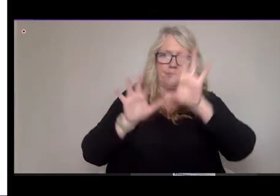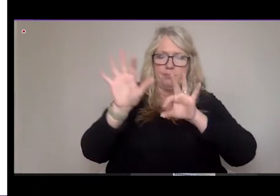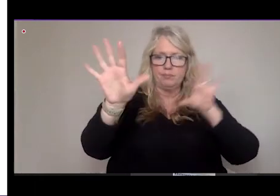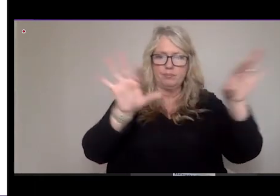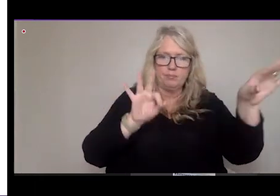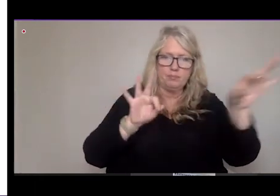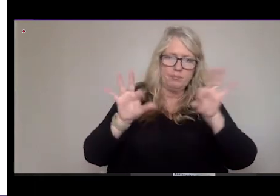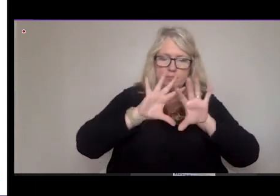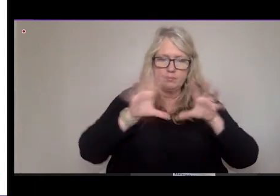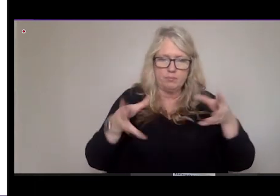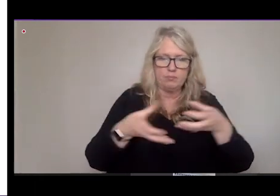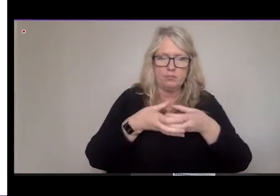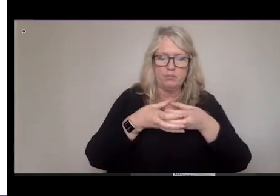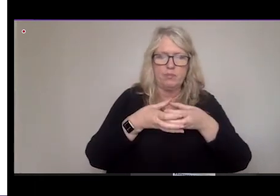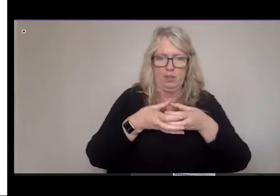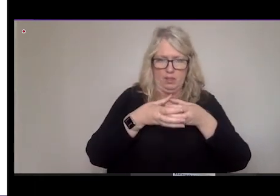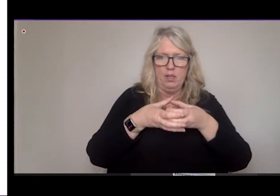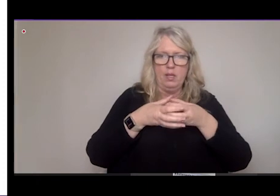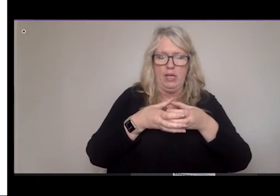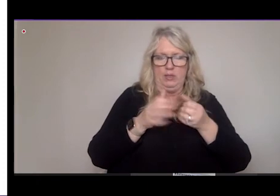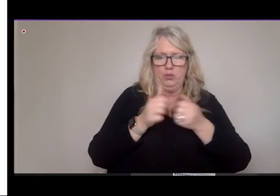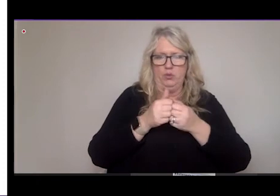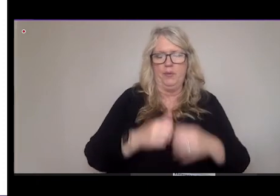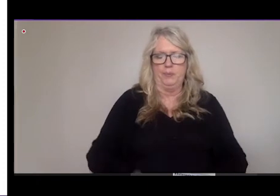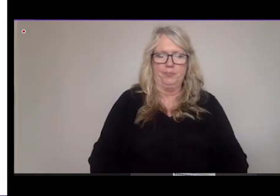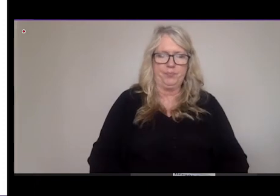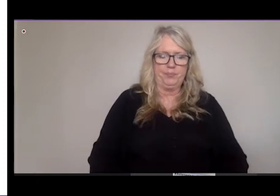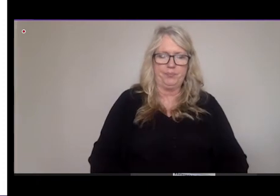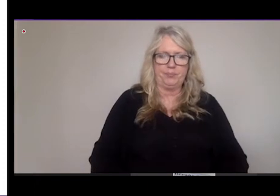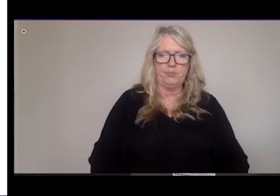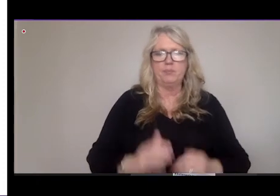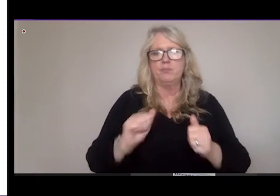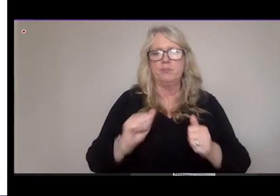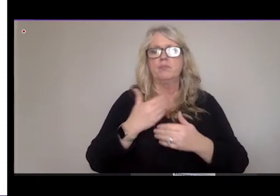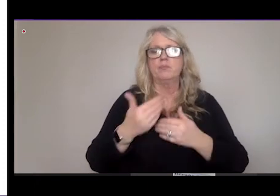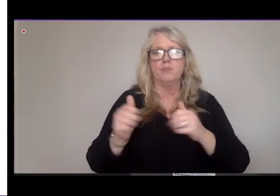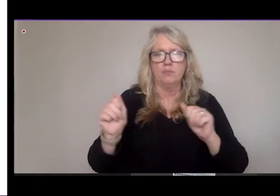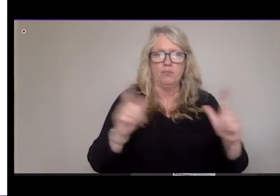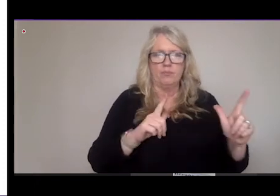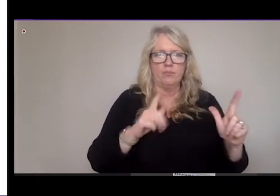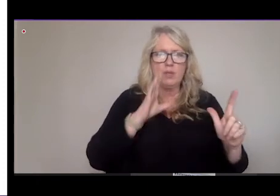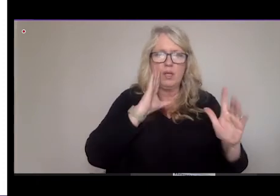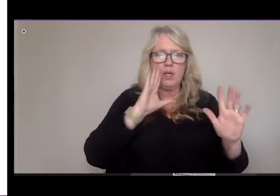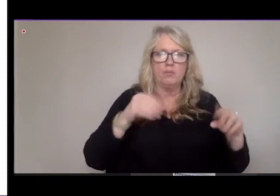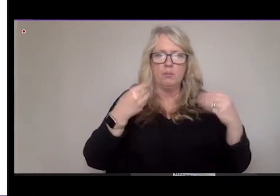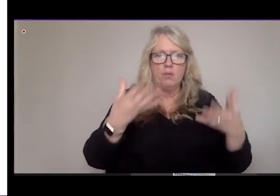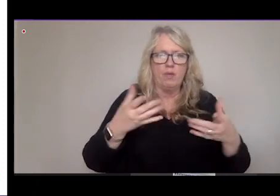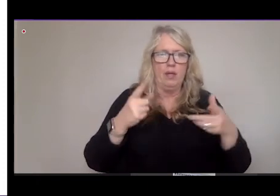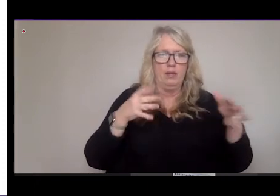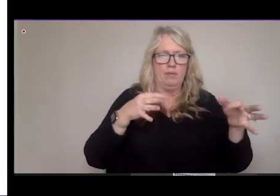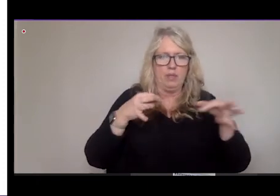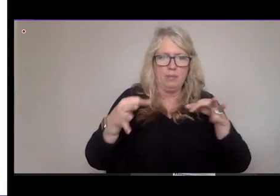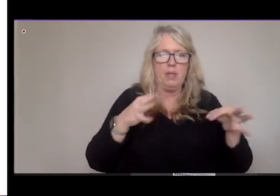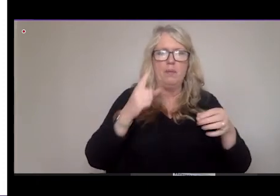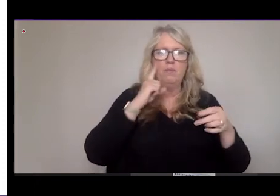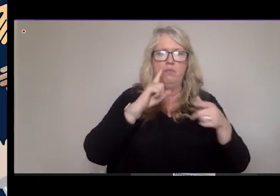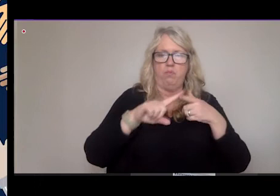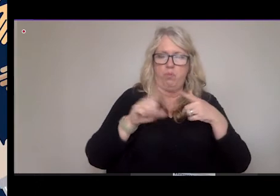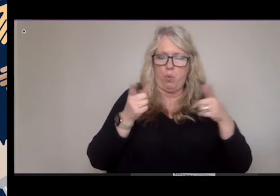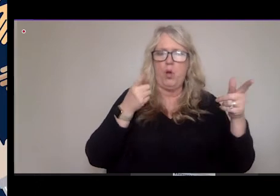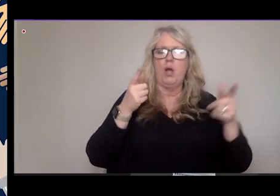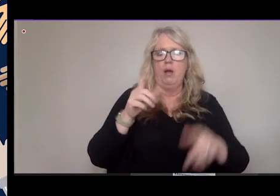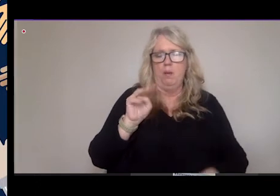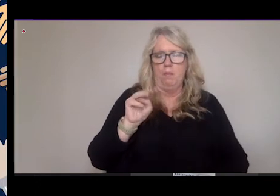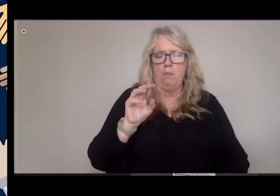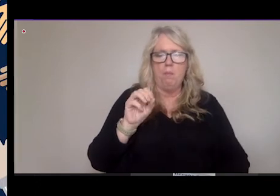those pieces, taking all those parts and putting them together in a whole. On the next slide, I provide a